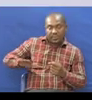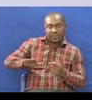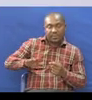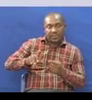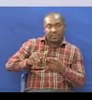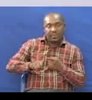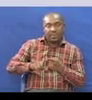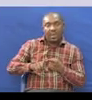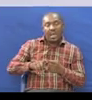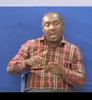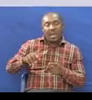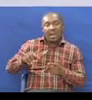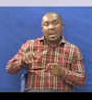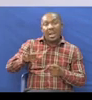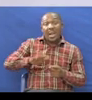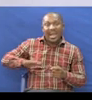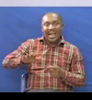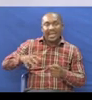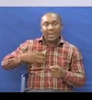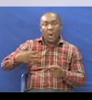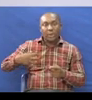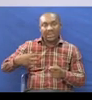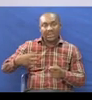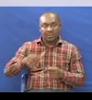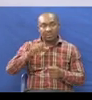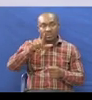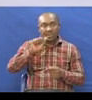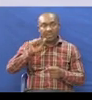society. Existence of classes.